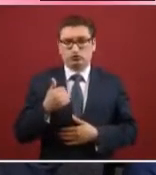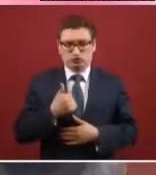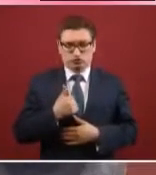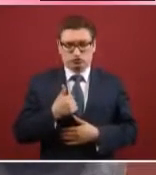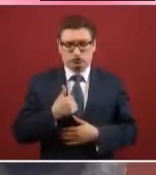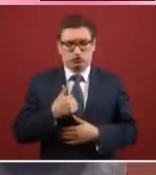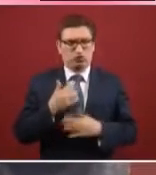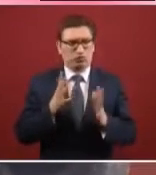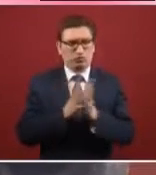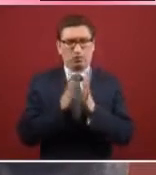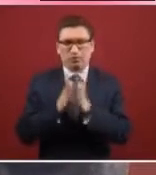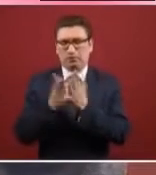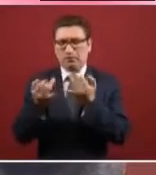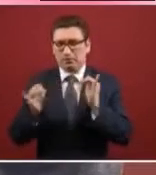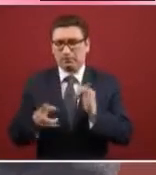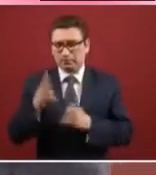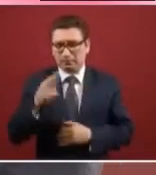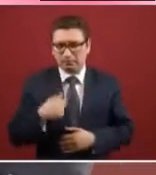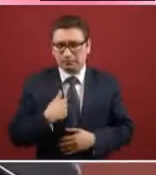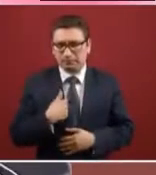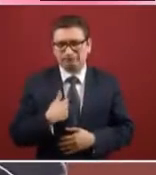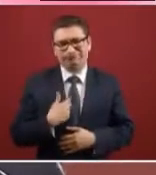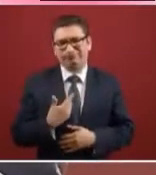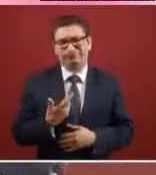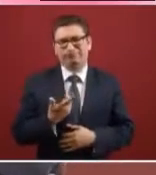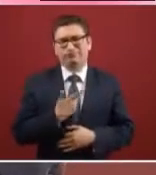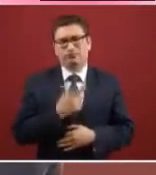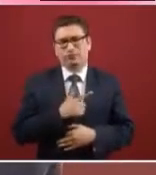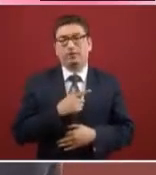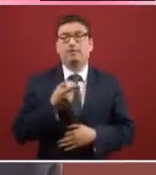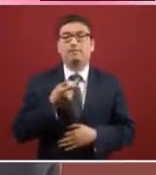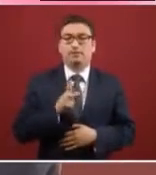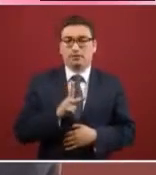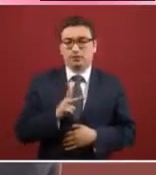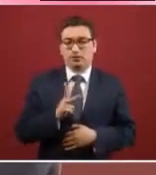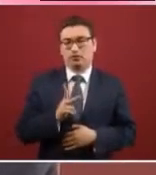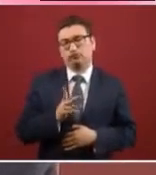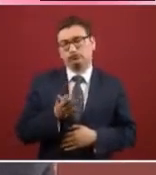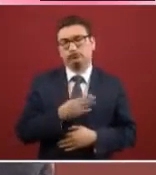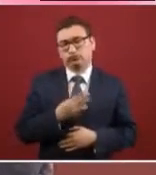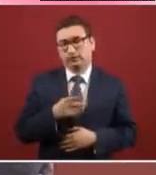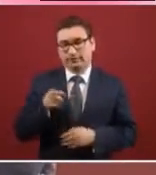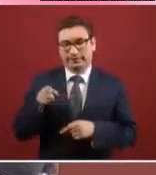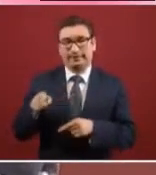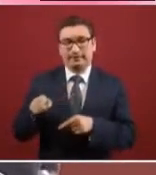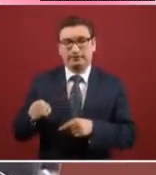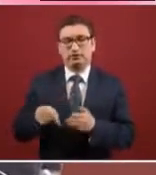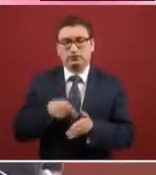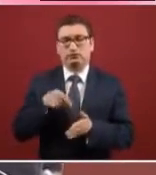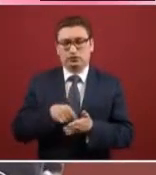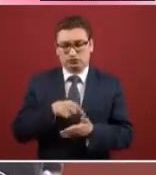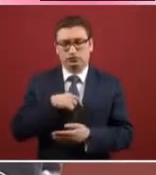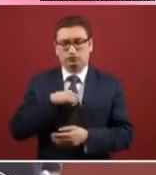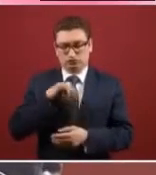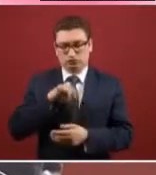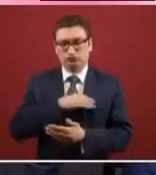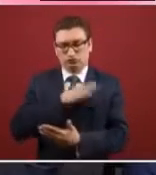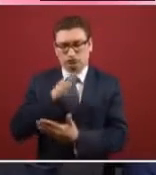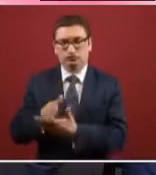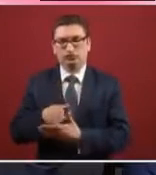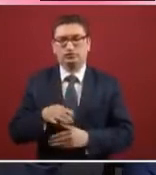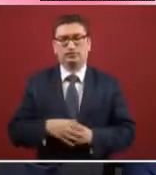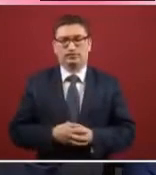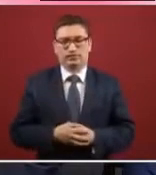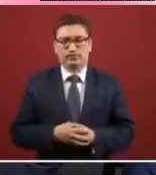don't participate in inaugurations, but in this case, I will go. Ahí está. Ojalá y con